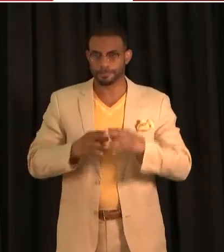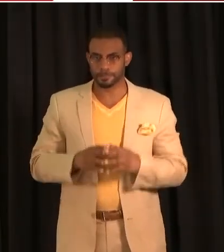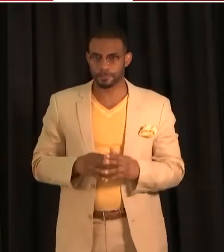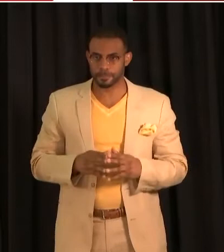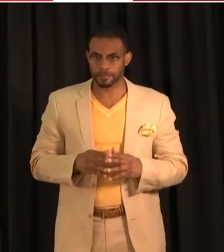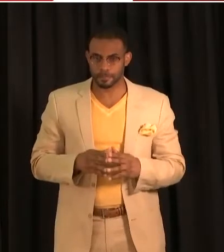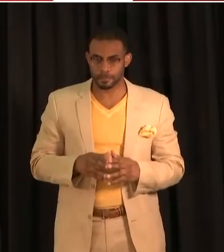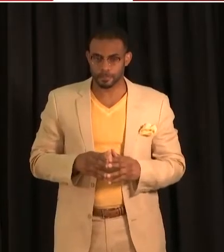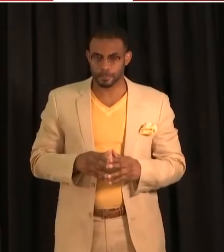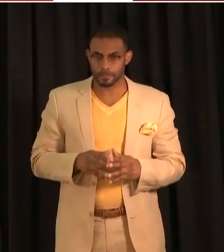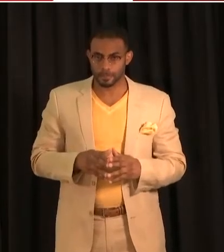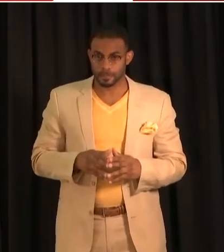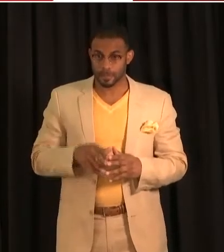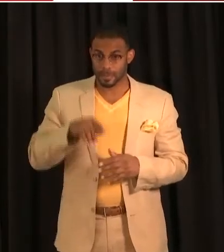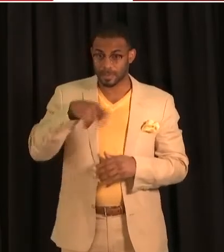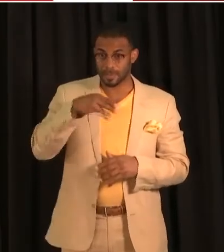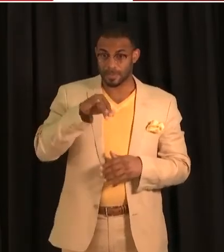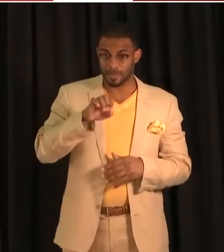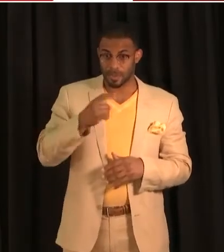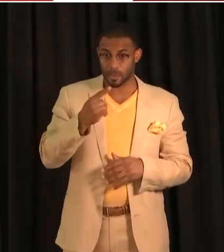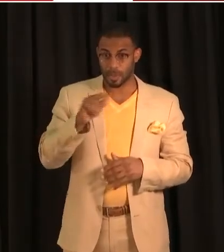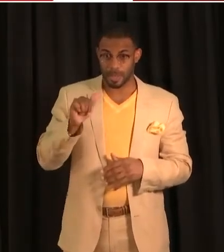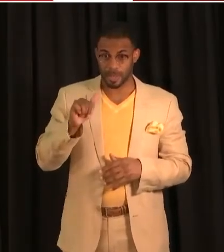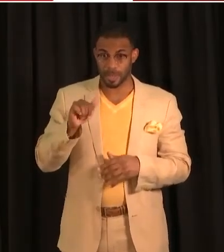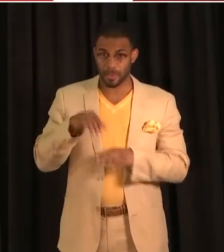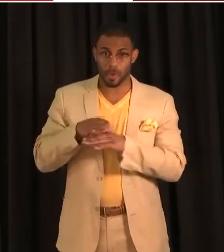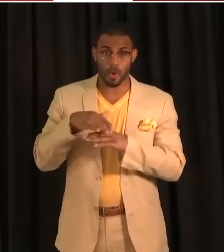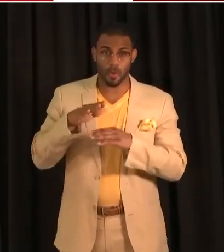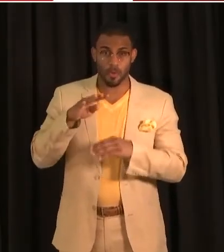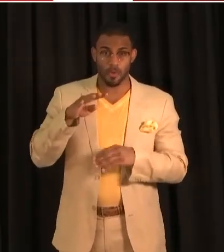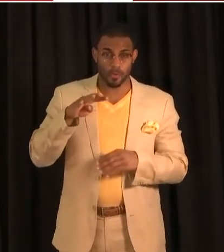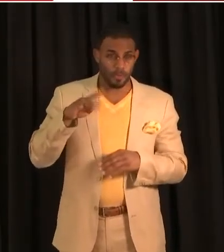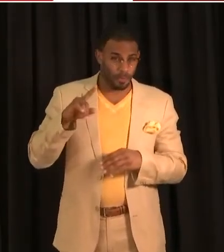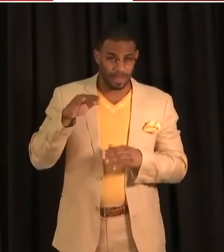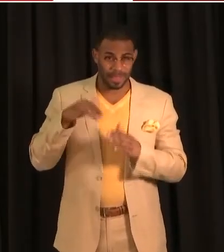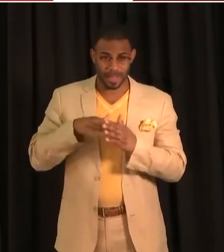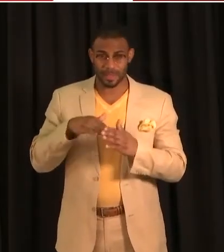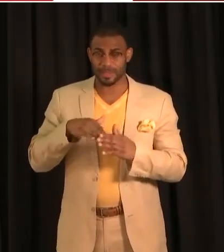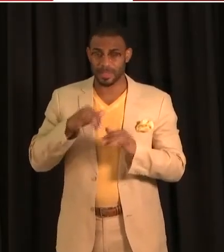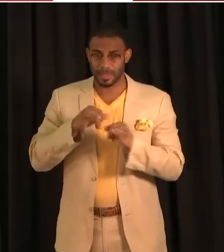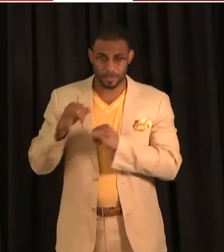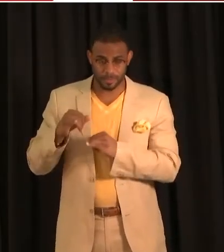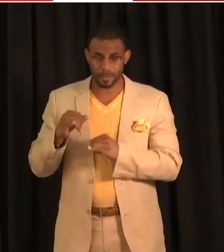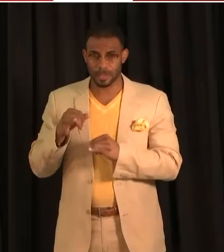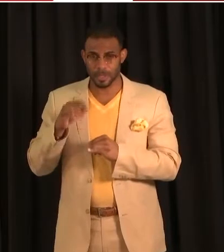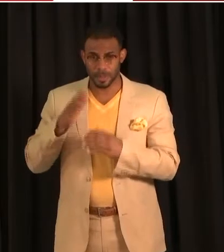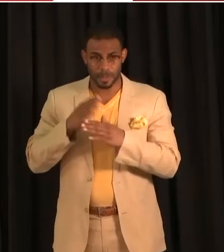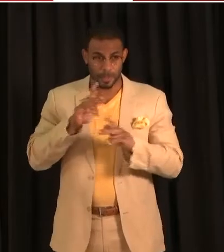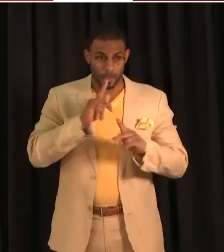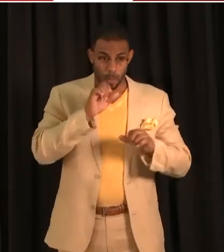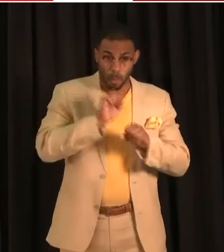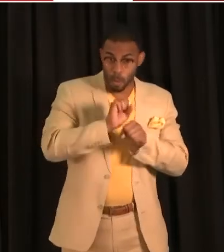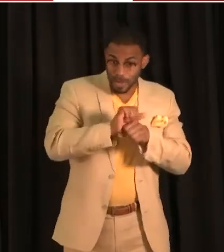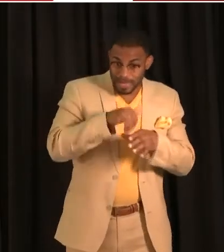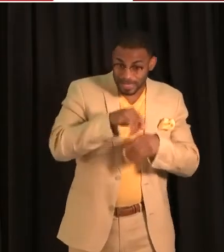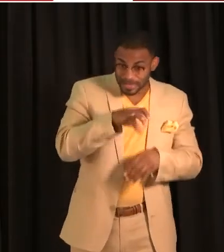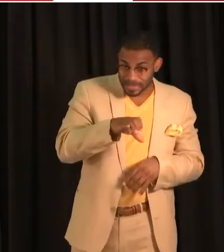scenarios. DC, that phase 1A workforce is over 85,000 individuals, because we are talking about folks who work in